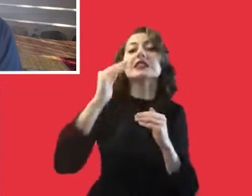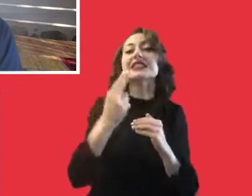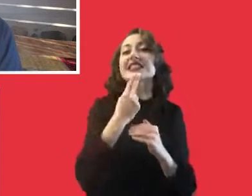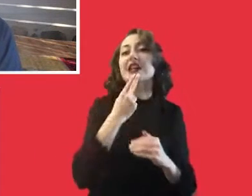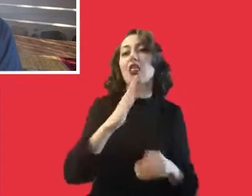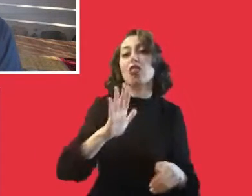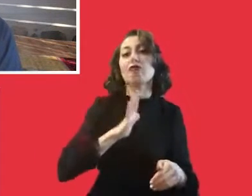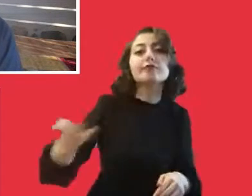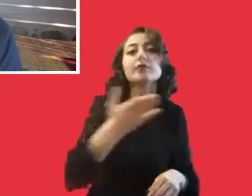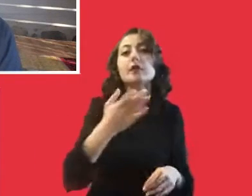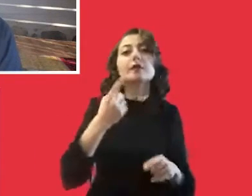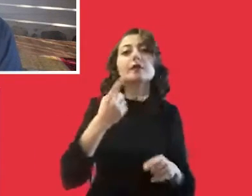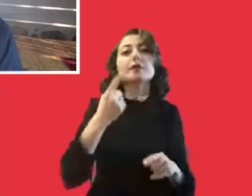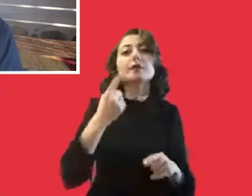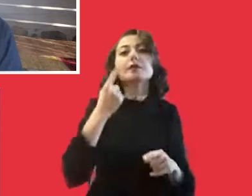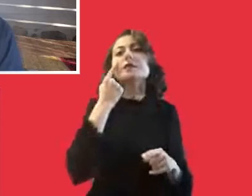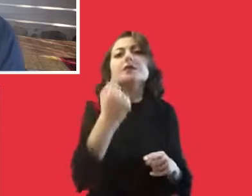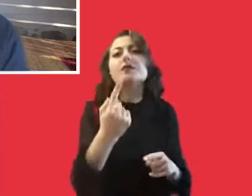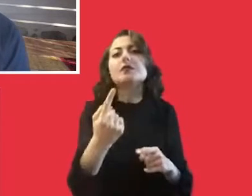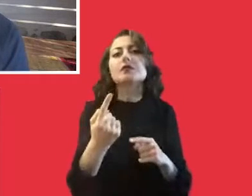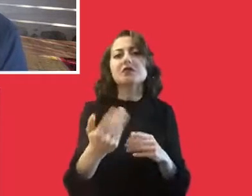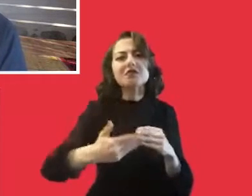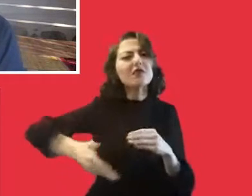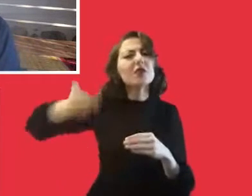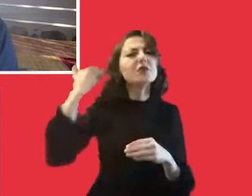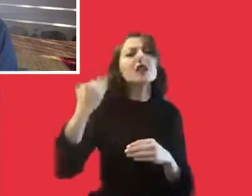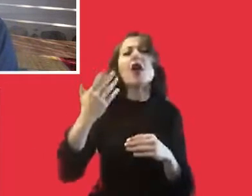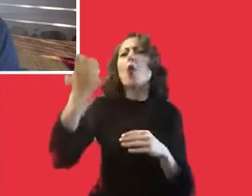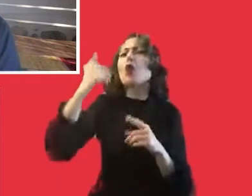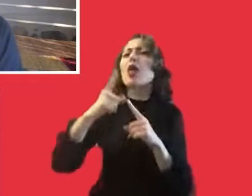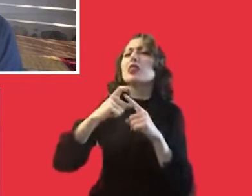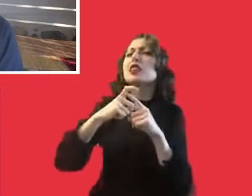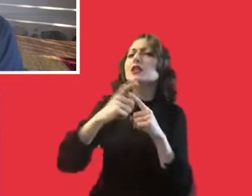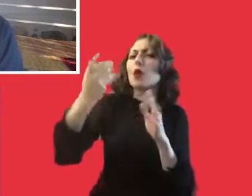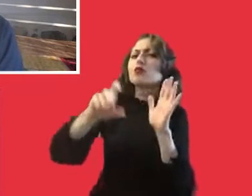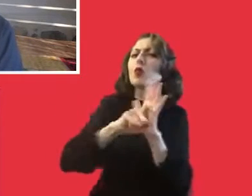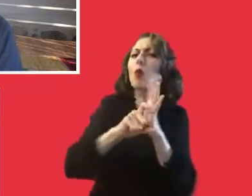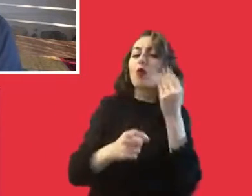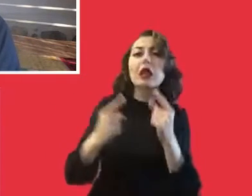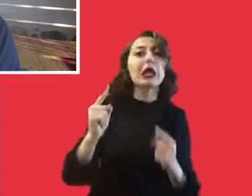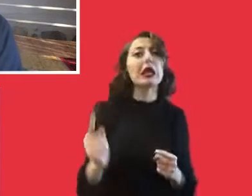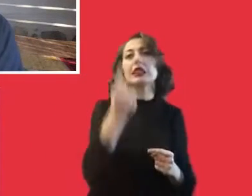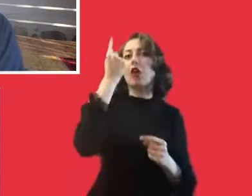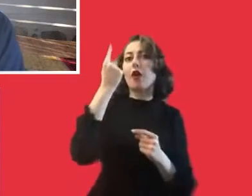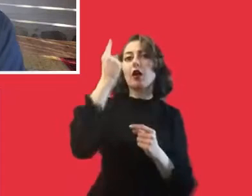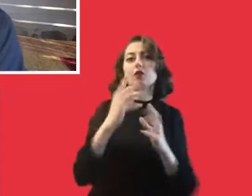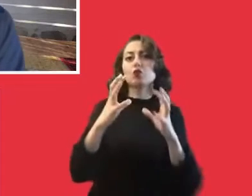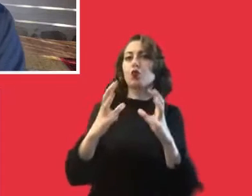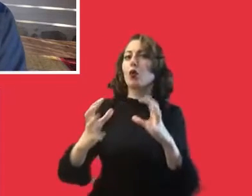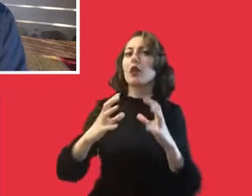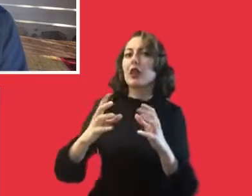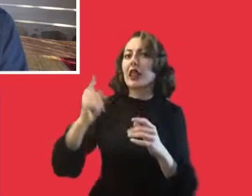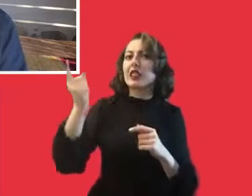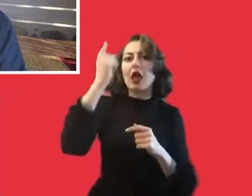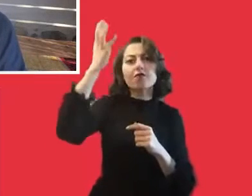plus 18 years old, and they could do sports in the past, or maybe there are some people who are just holding